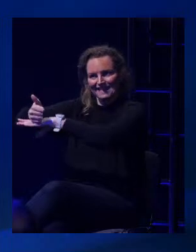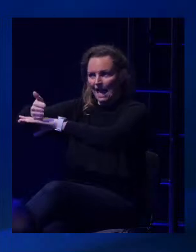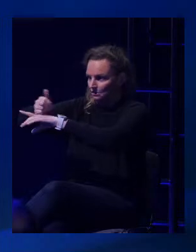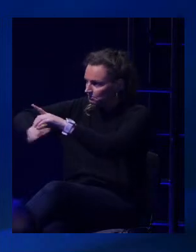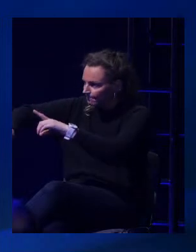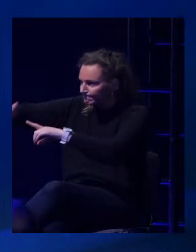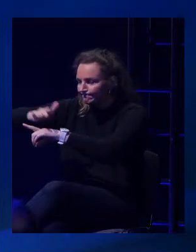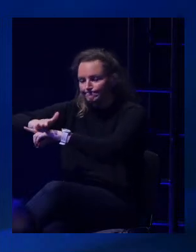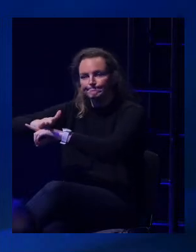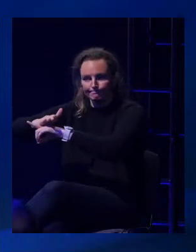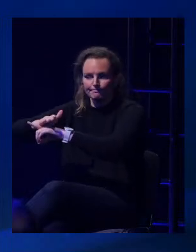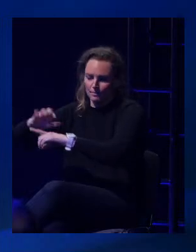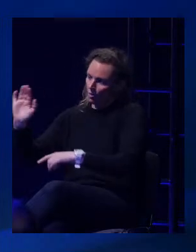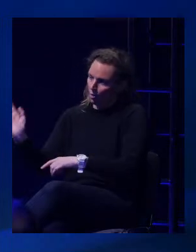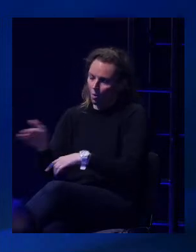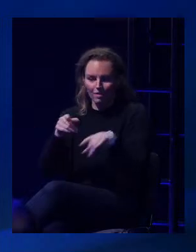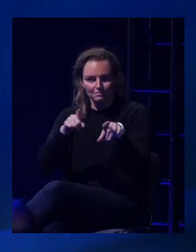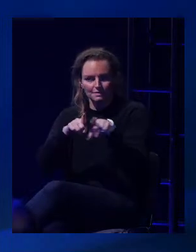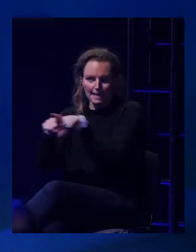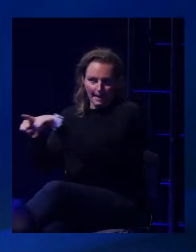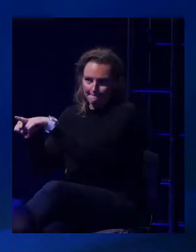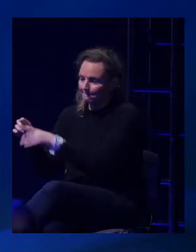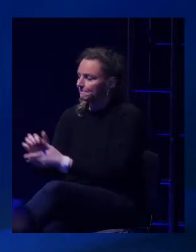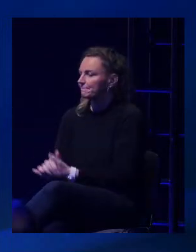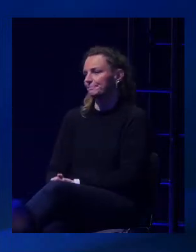are all exactly the same.